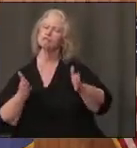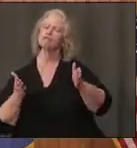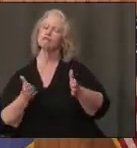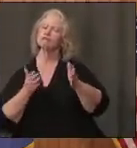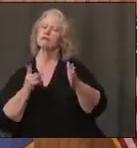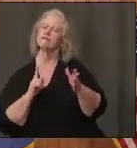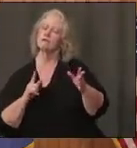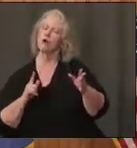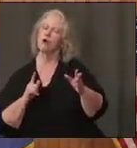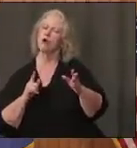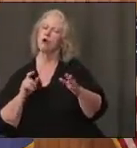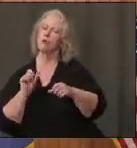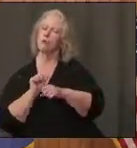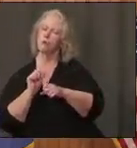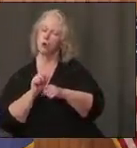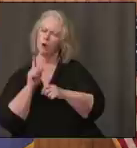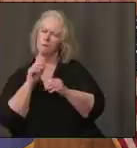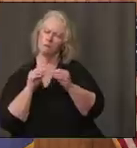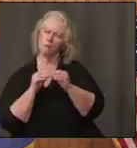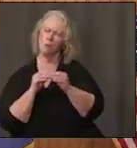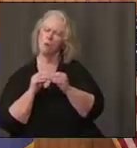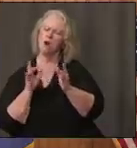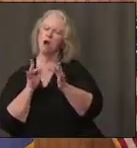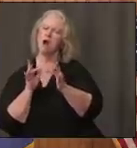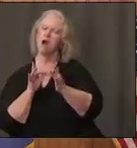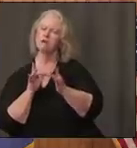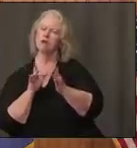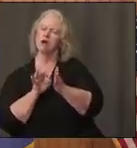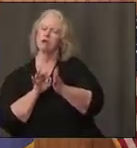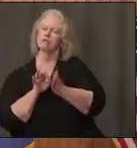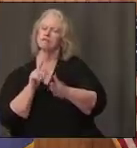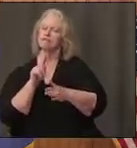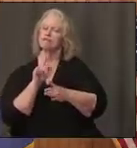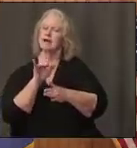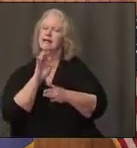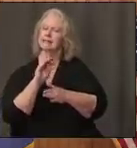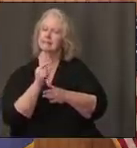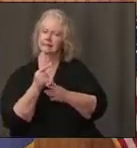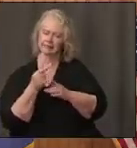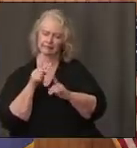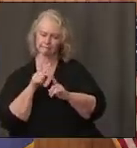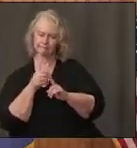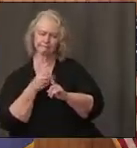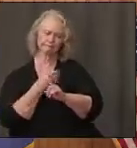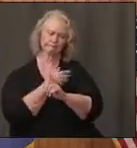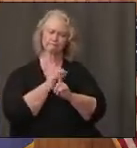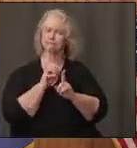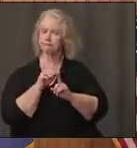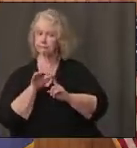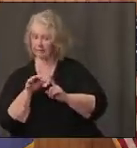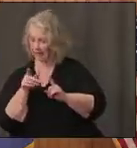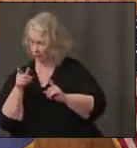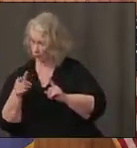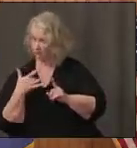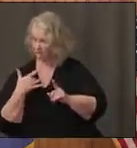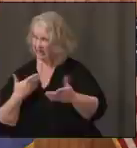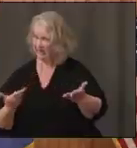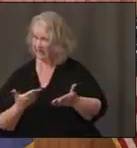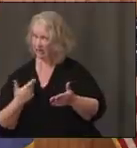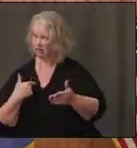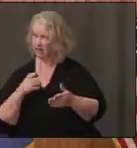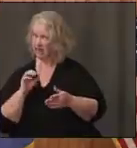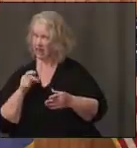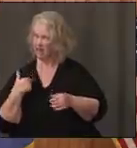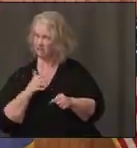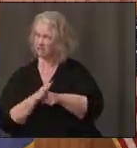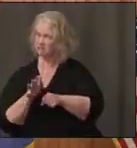tracing. Do you think Connecticut's work and volunteer force for contact tracing is large enough at this point to start reopening tomorrow? And